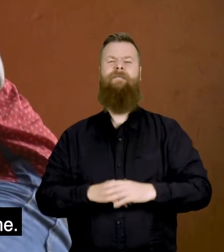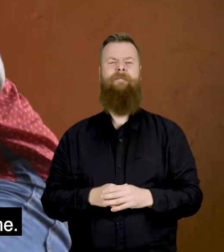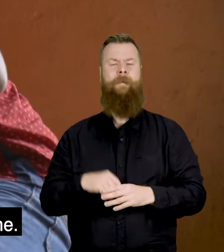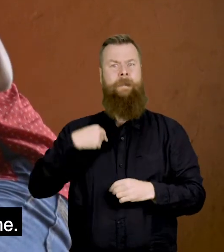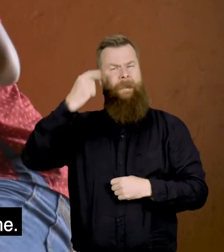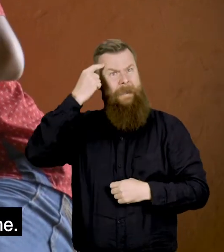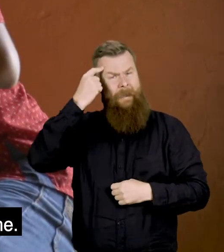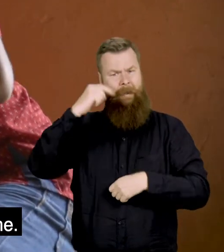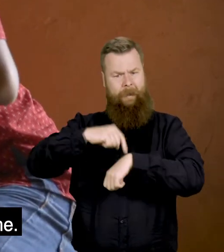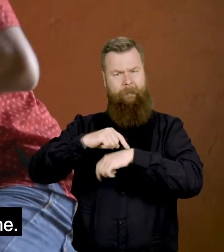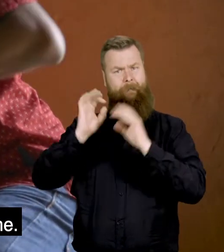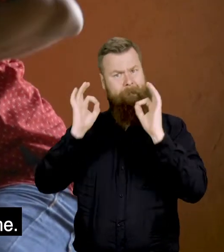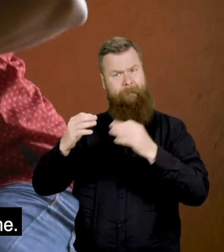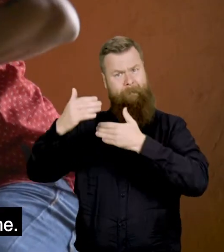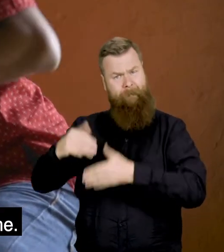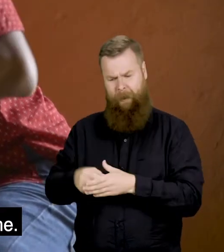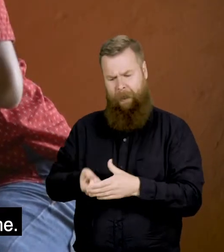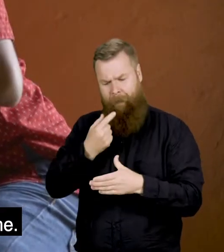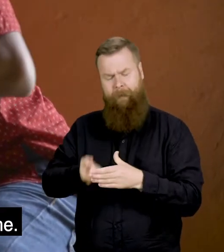always trying to have my medicine on time.